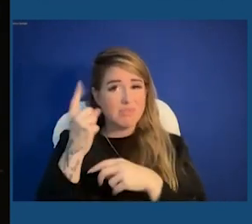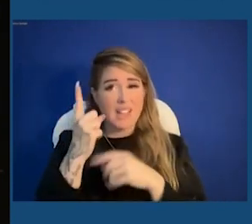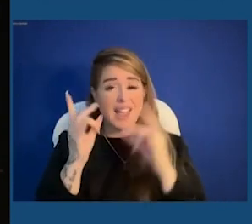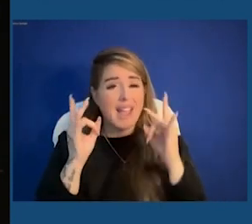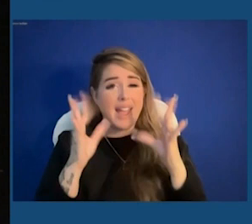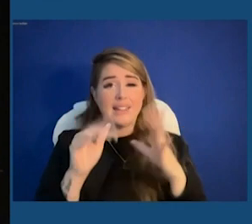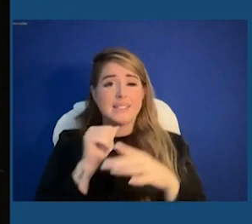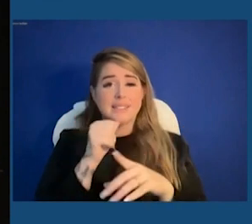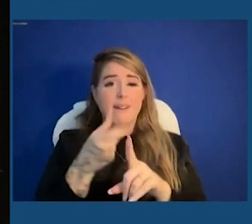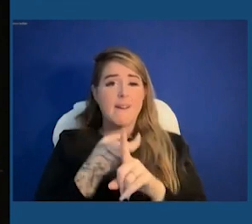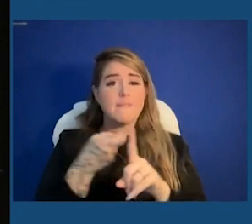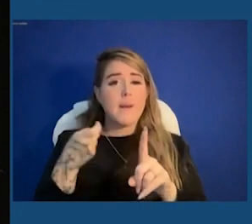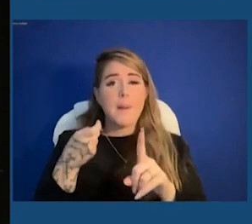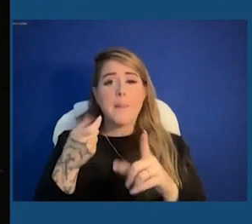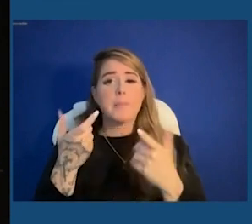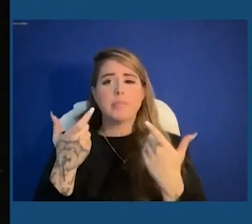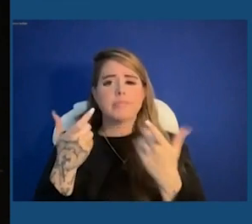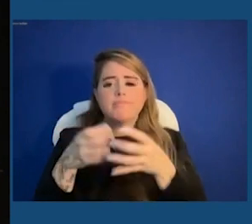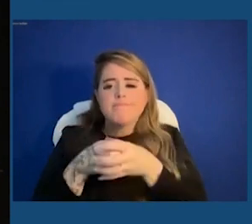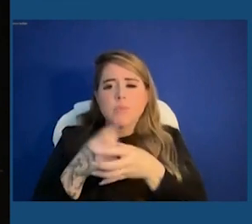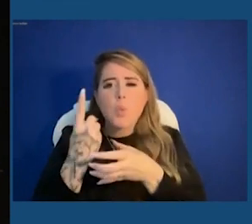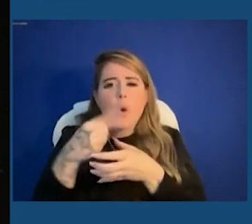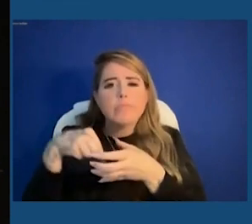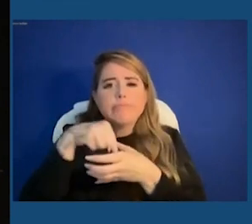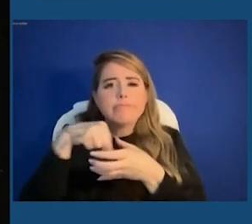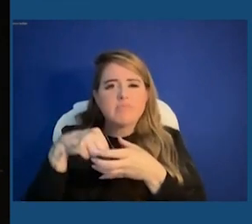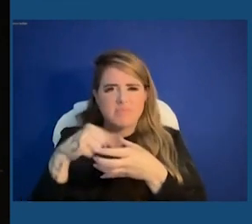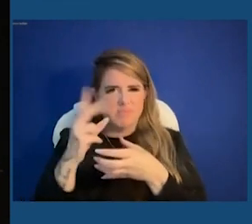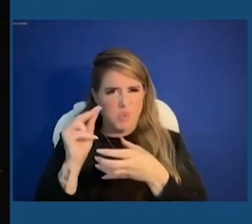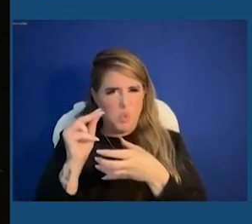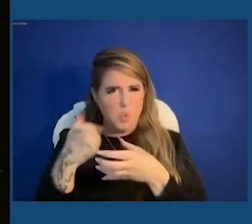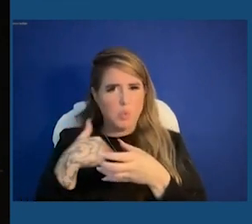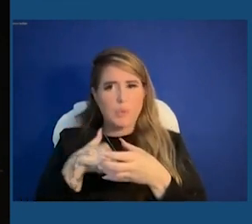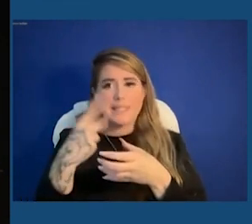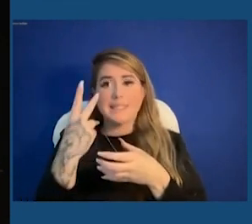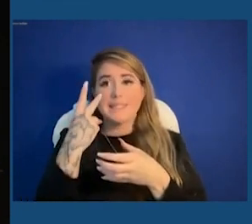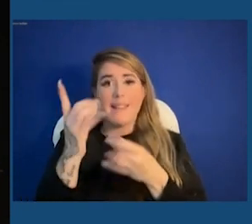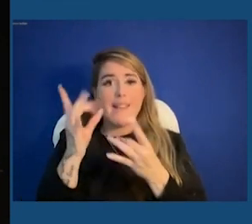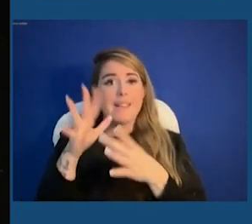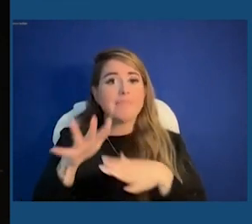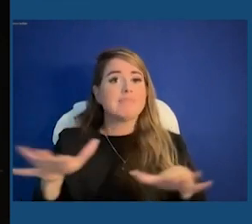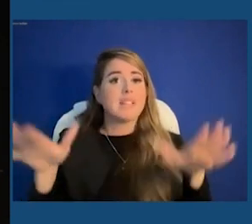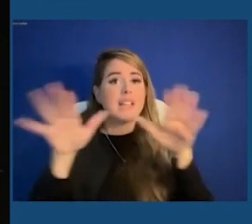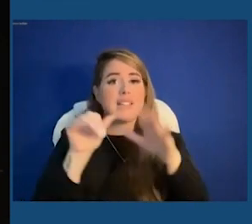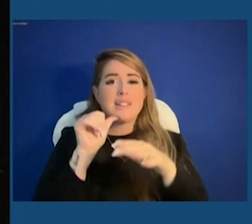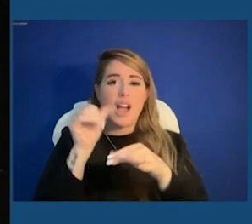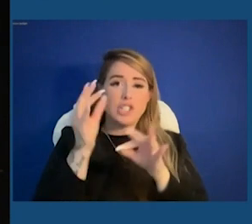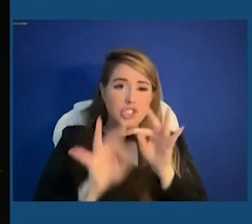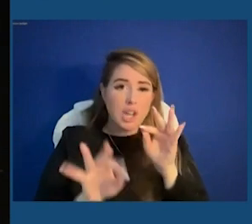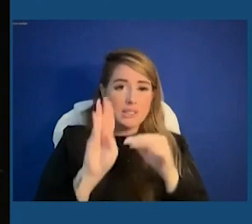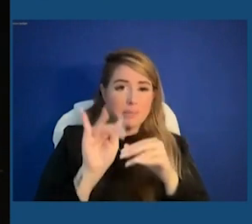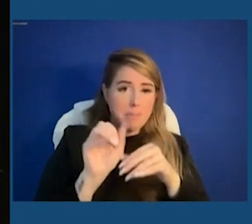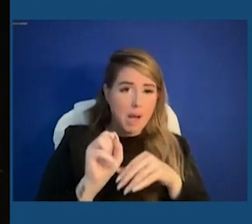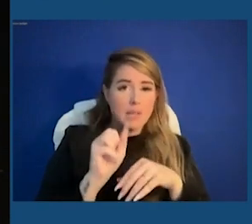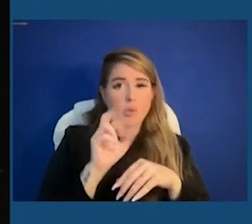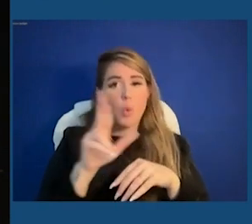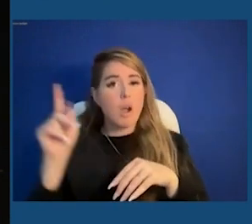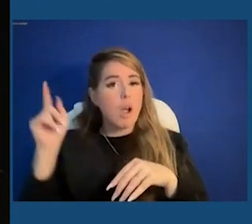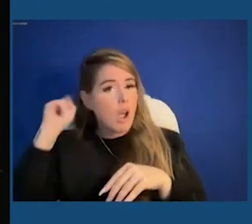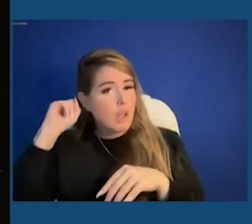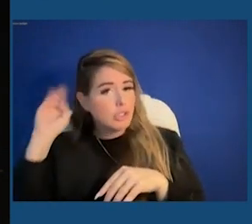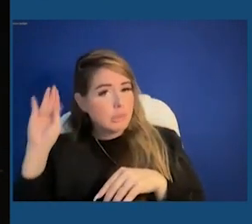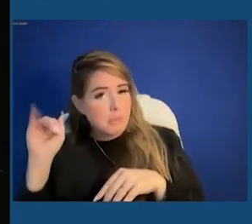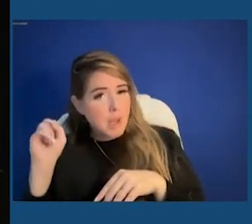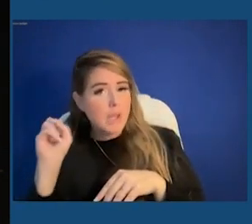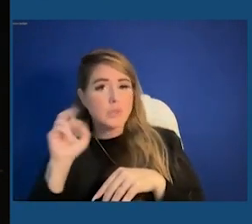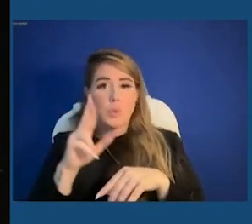of a vacuum, right? There are many, it's not just bias or unconscious bias or the